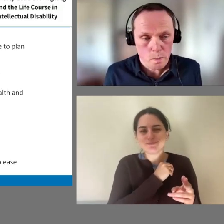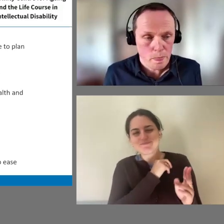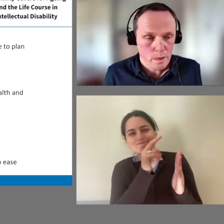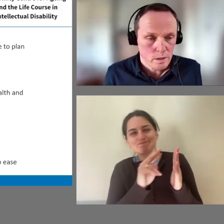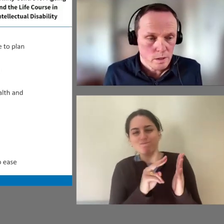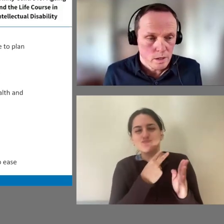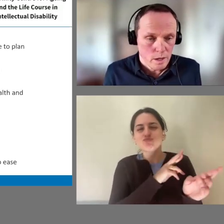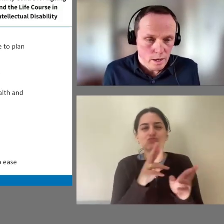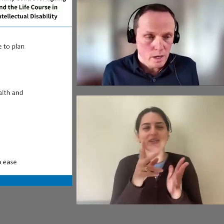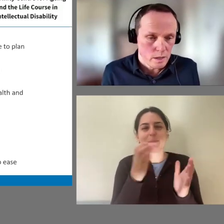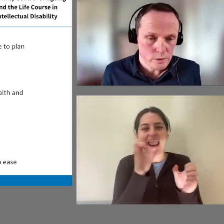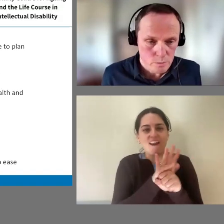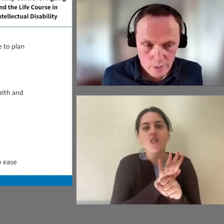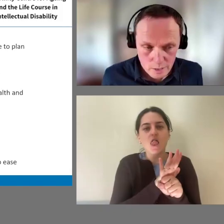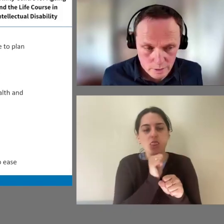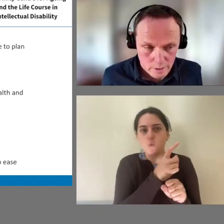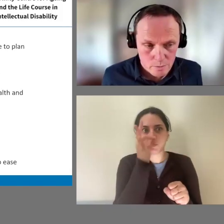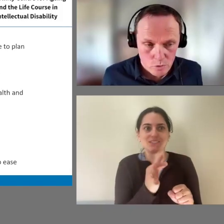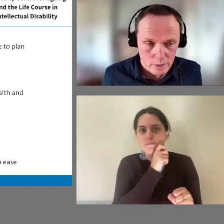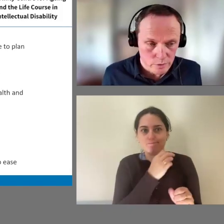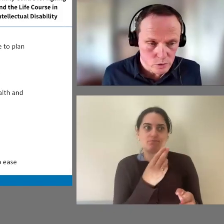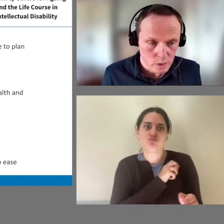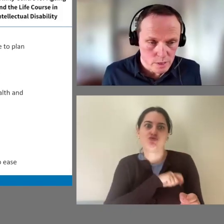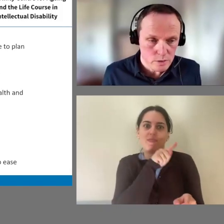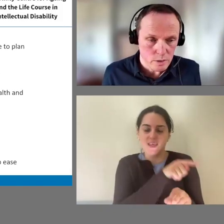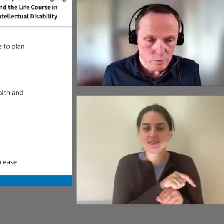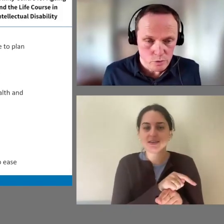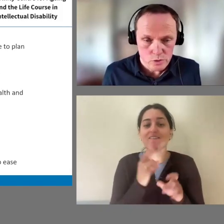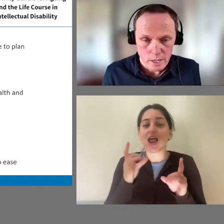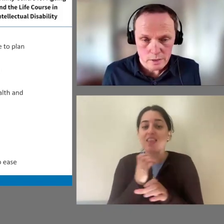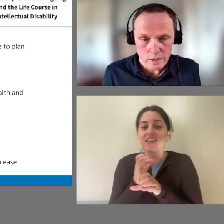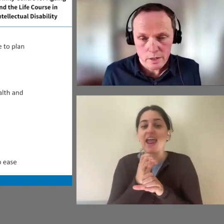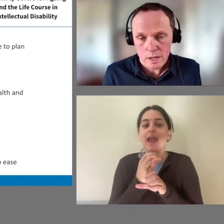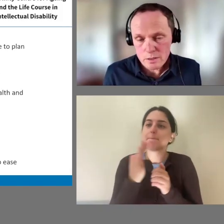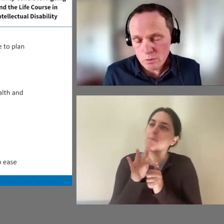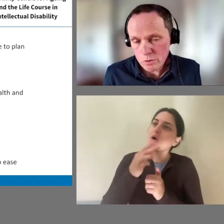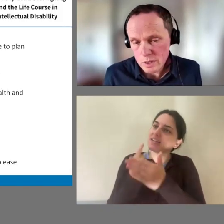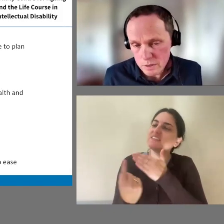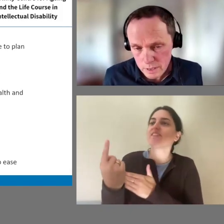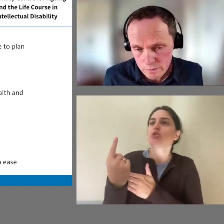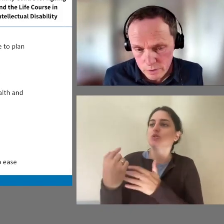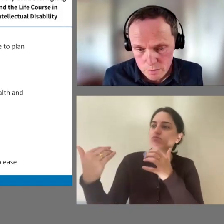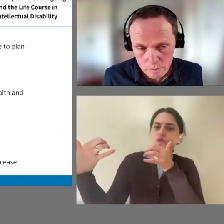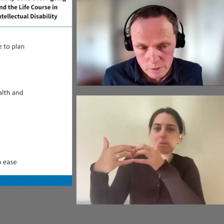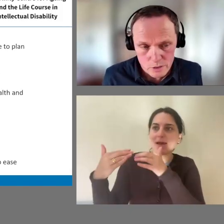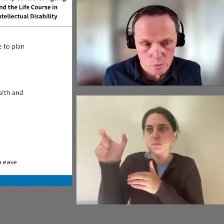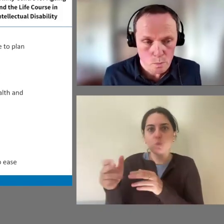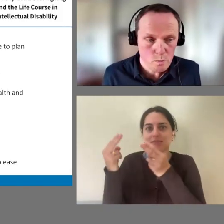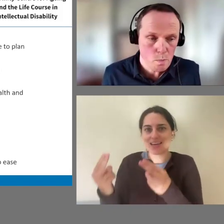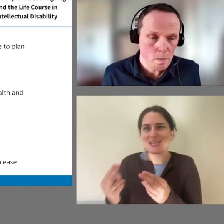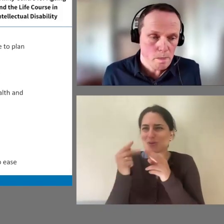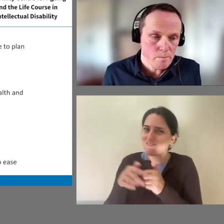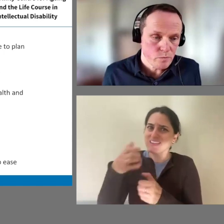caution. In terms of healthcare, a more individualized approach to healthcare and support is needed for this